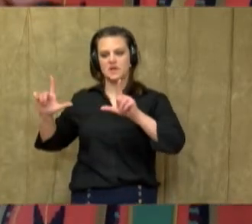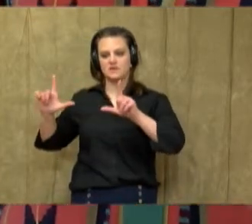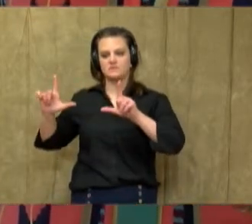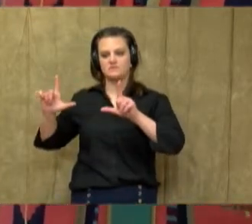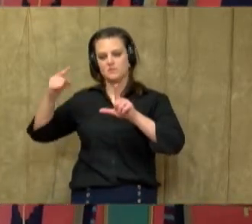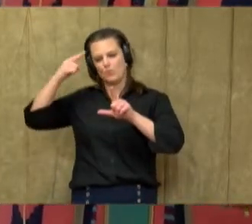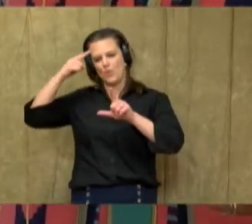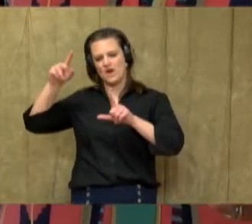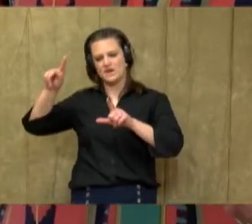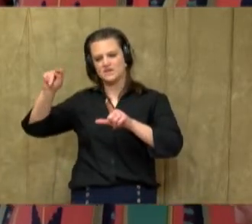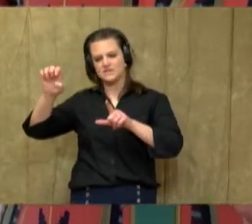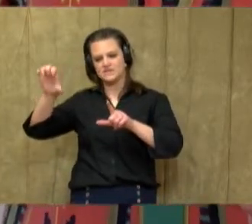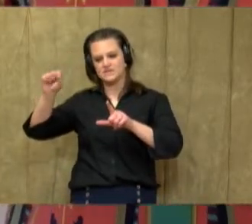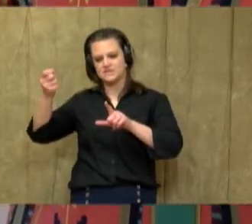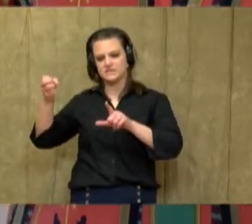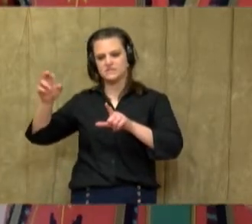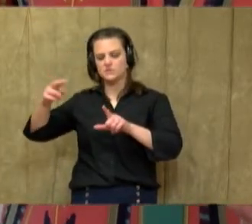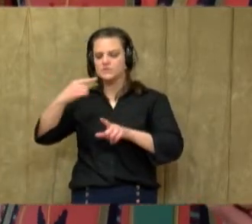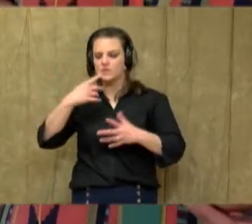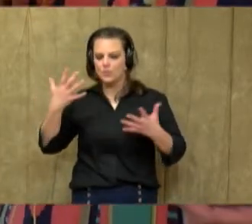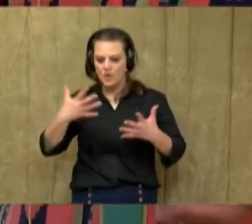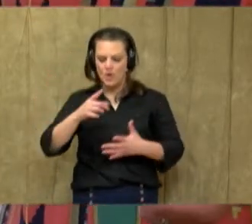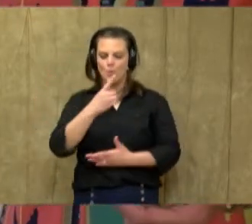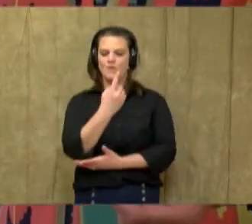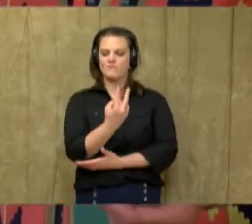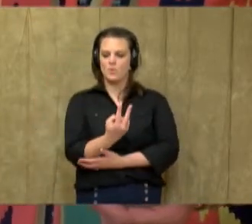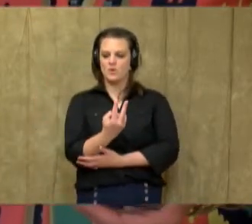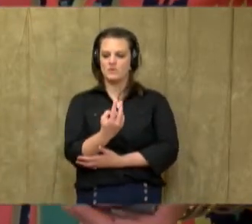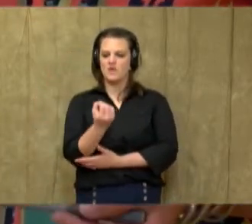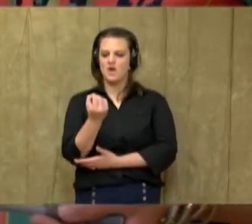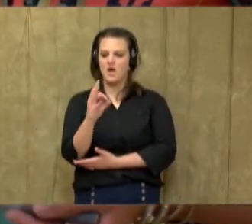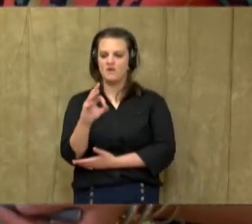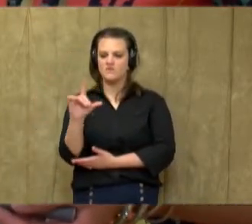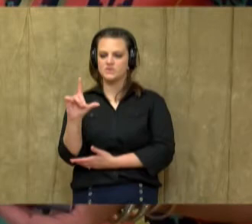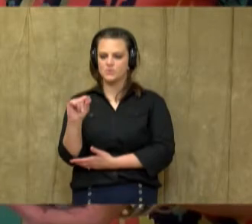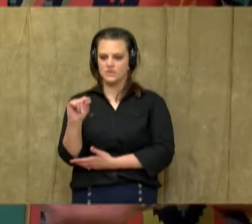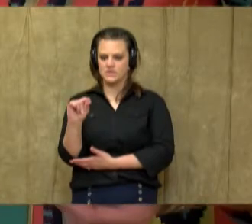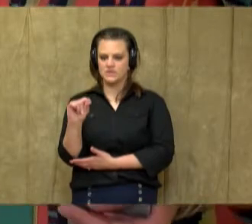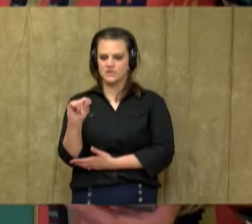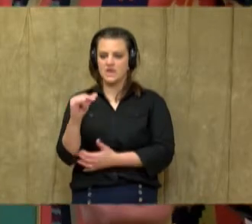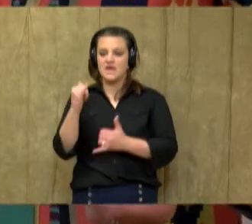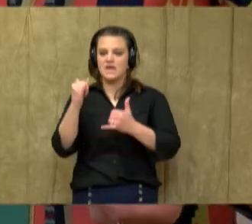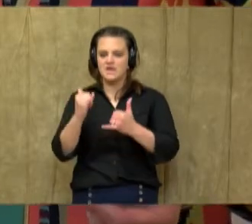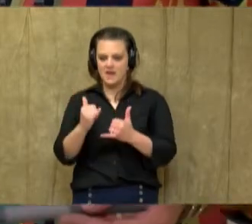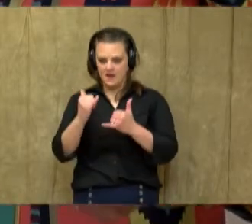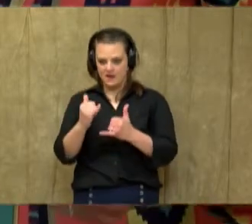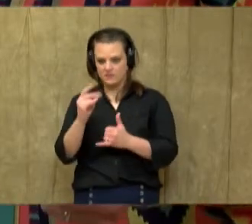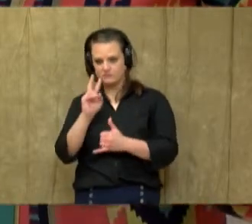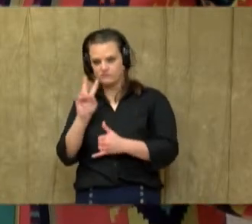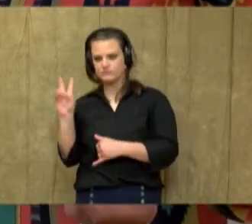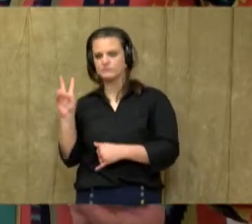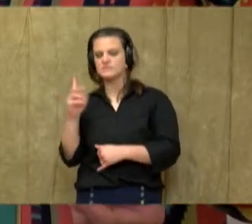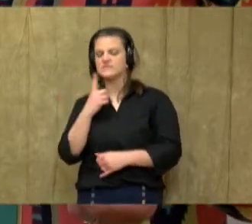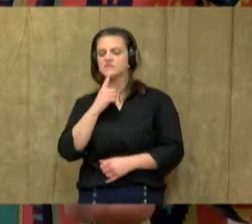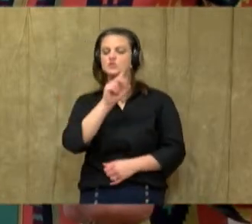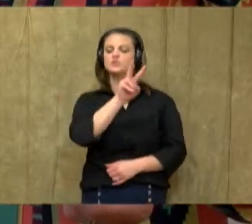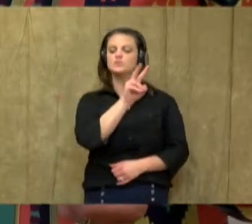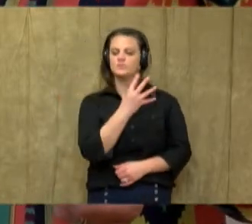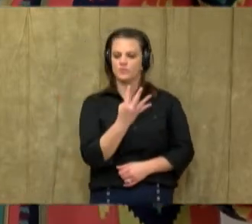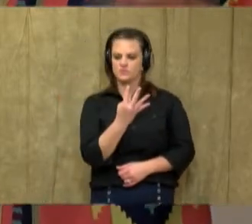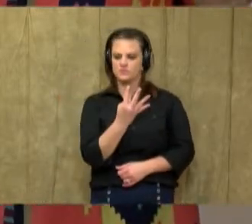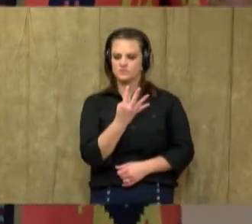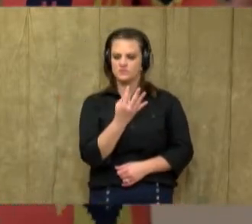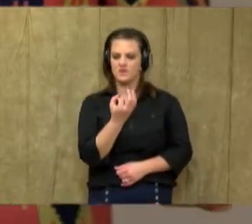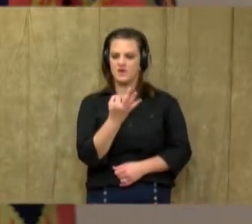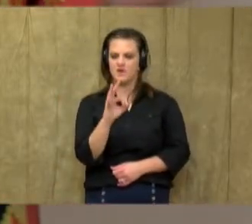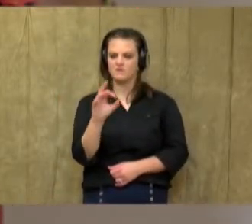said 1/4 of 20. Now take a look. It says 2/4 of 20.